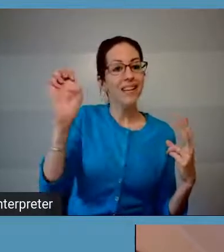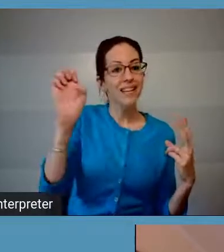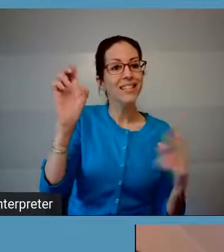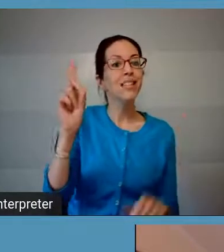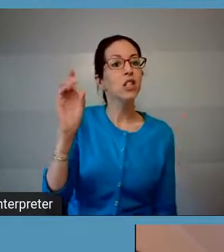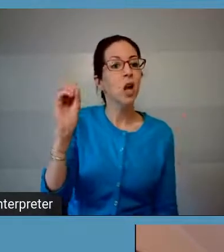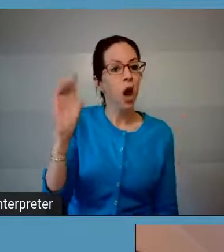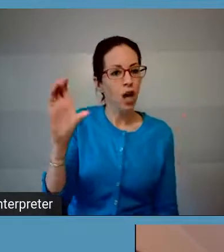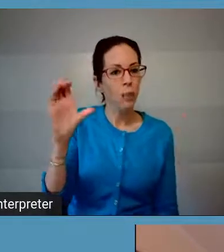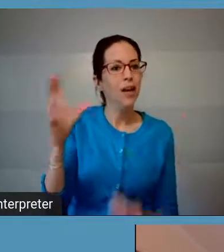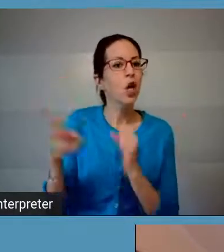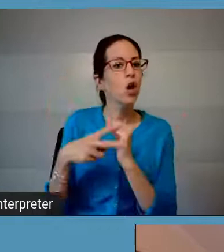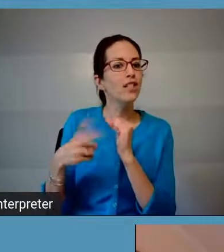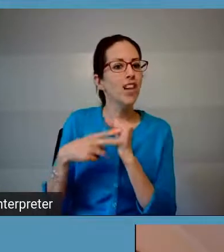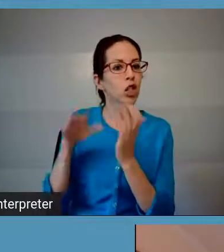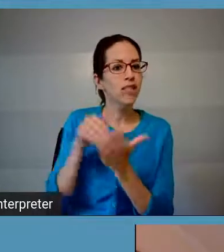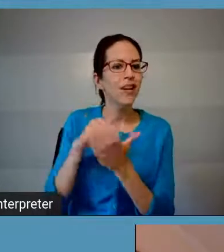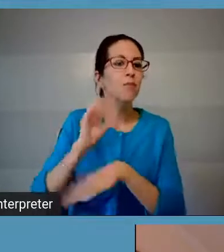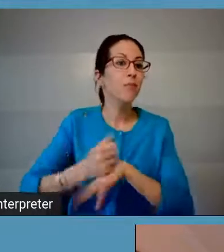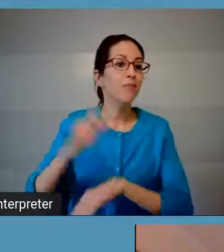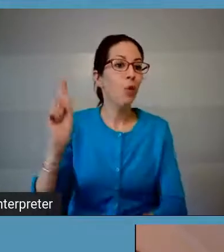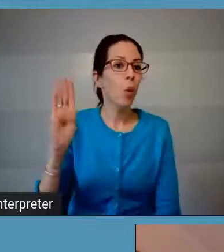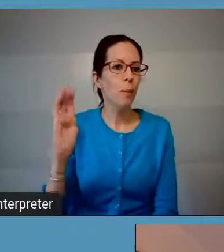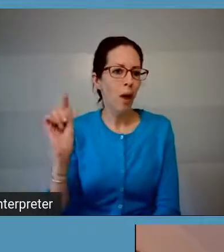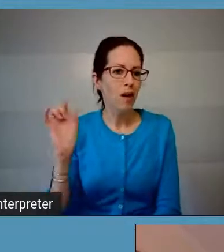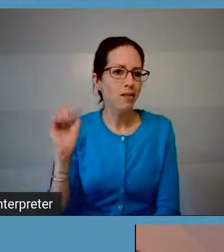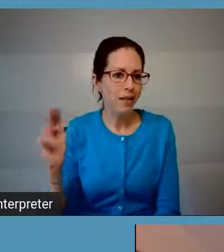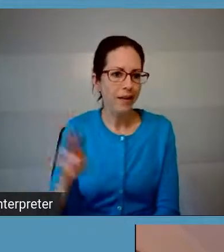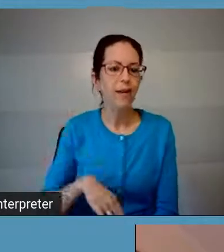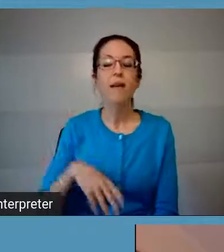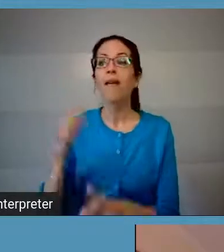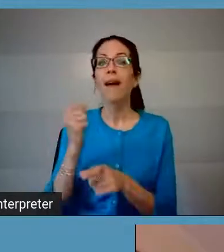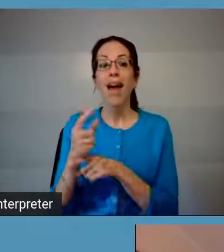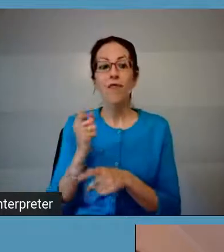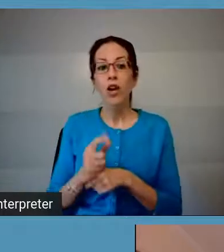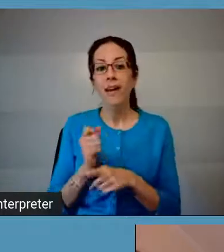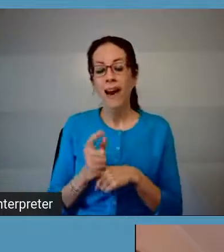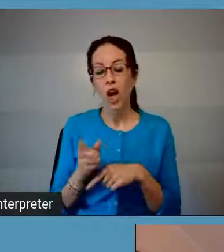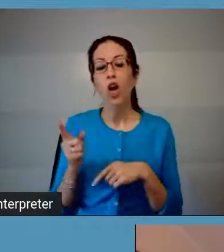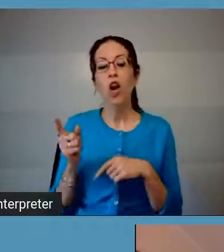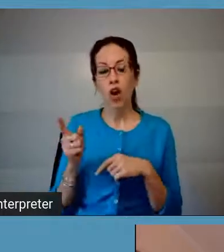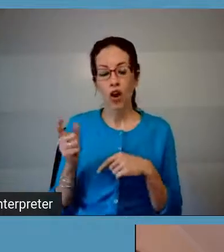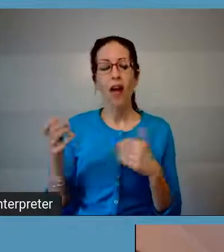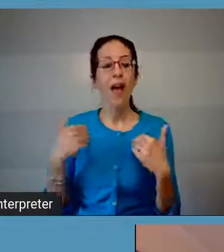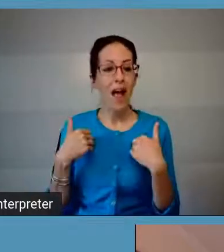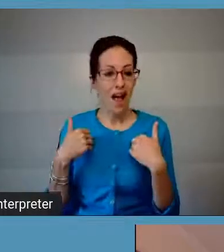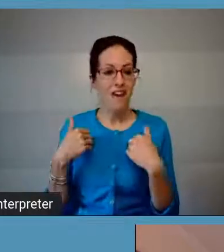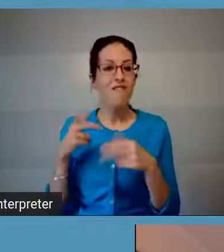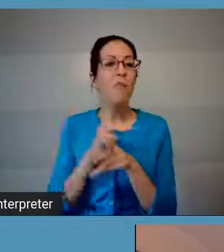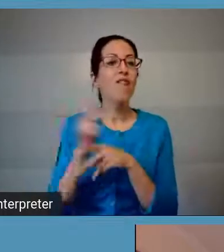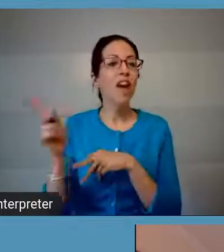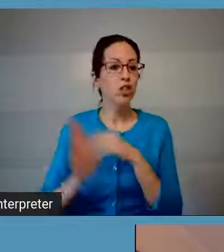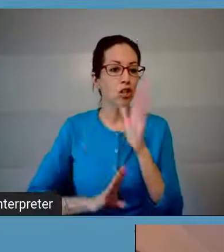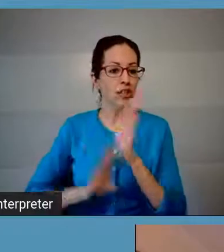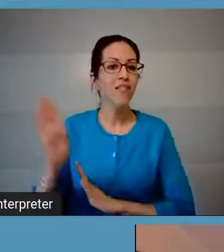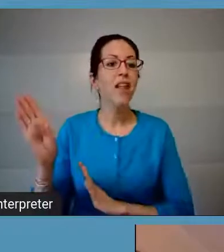Boston. And every year they have almost every year, I think they have a professional